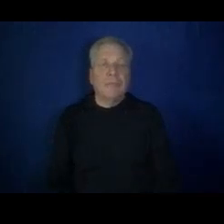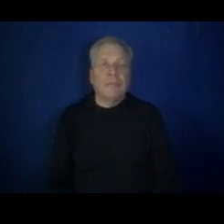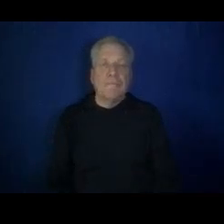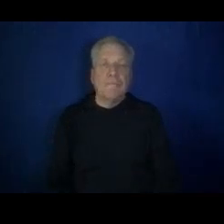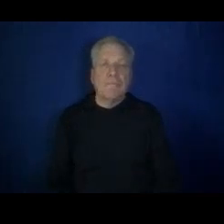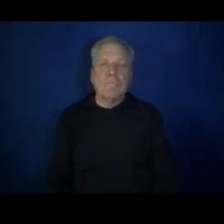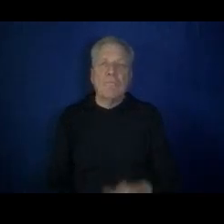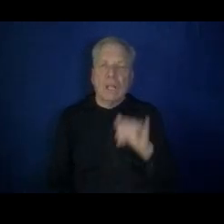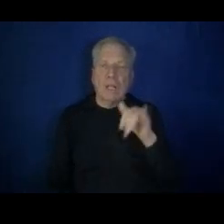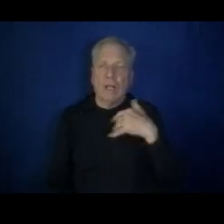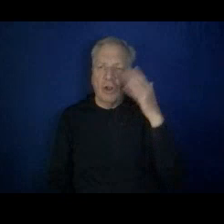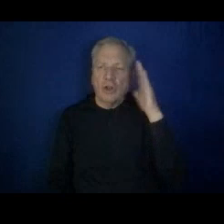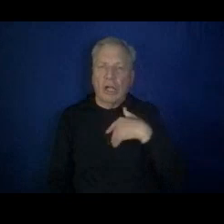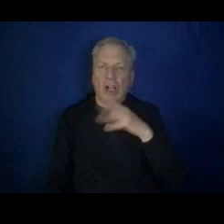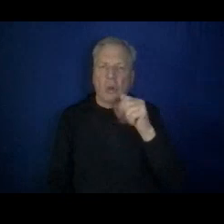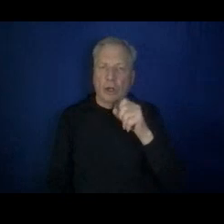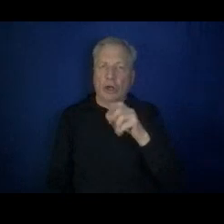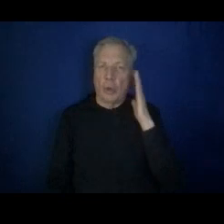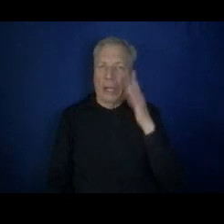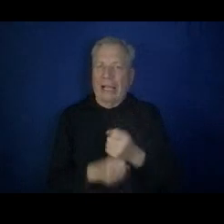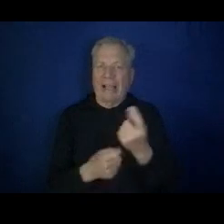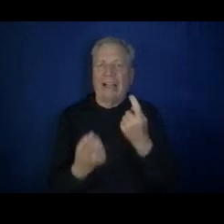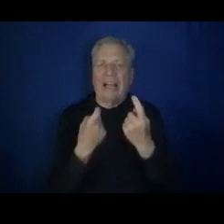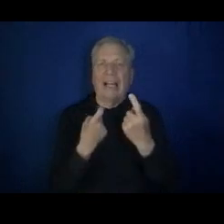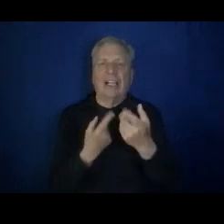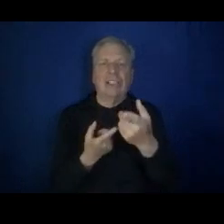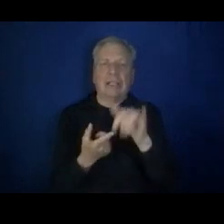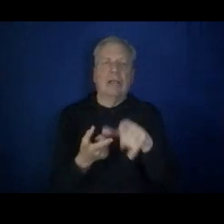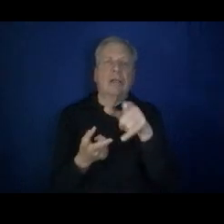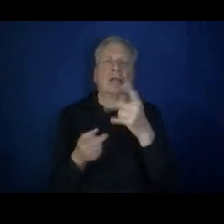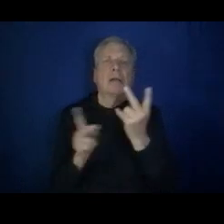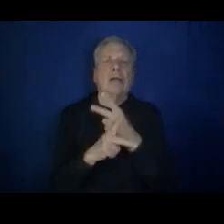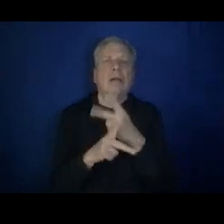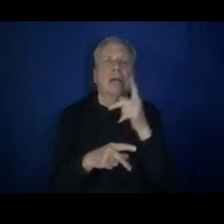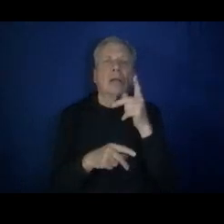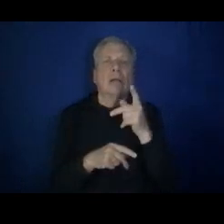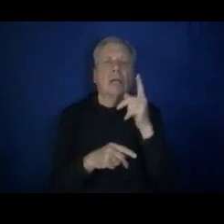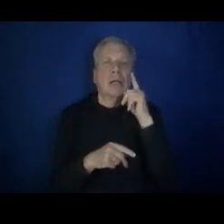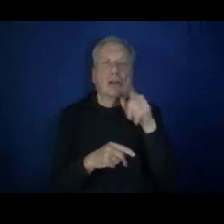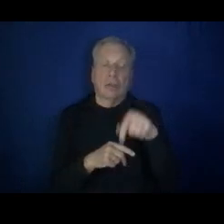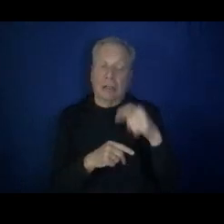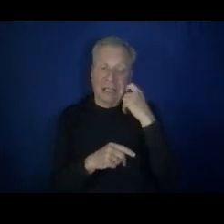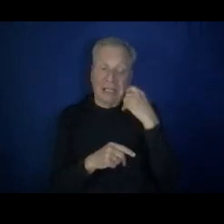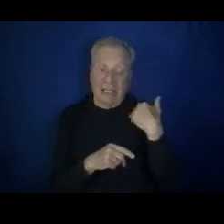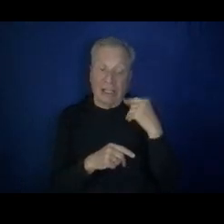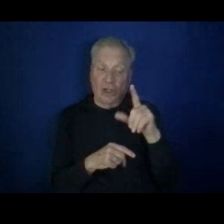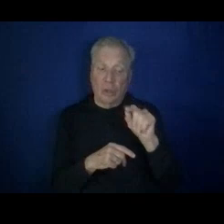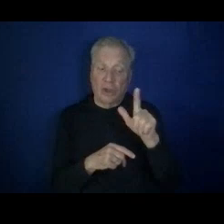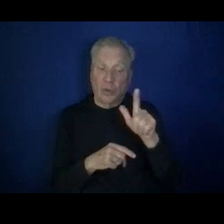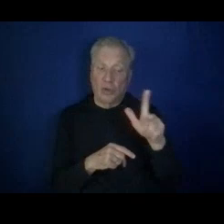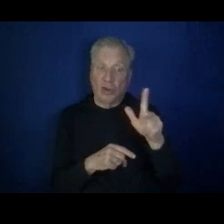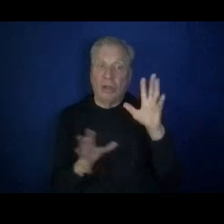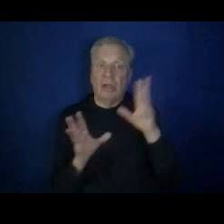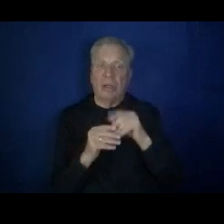I know I was going to get this question, probably population estimate. So our population estimate for the end of 2023